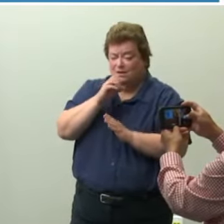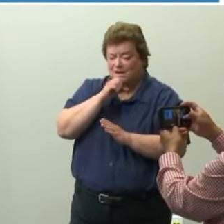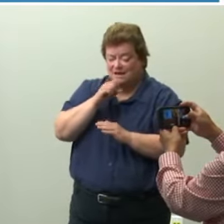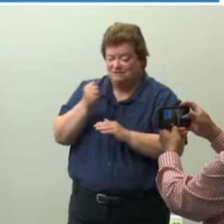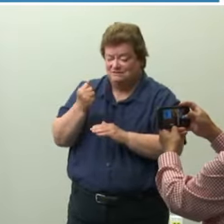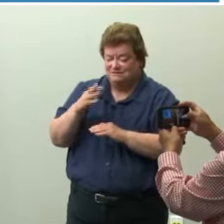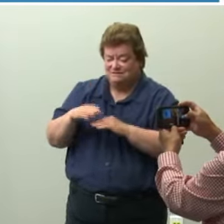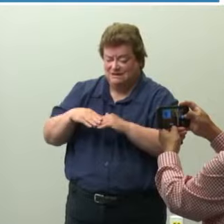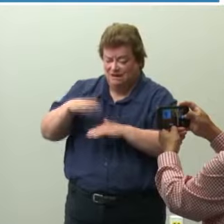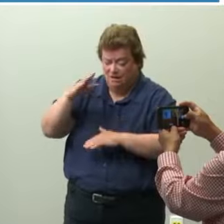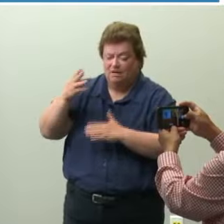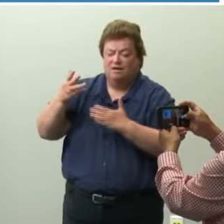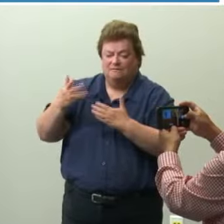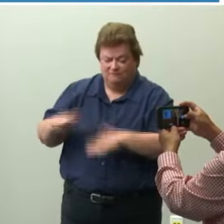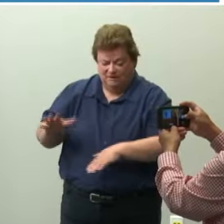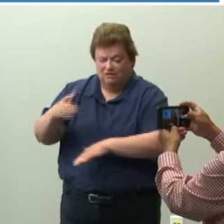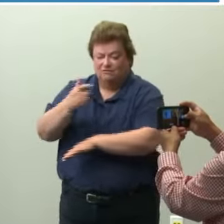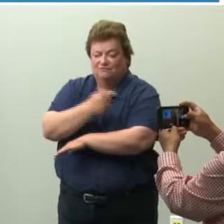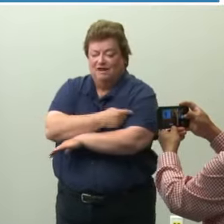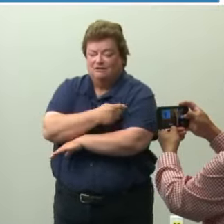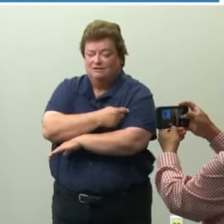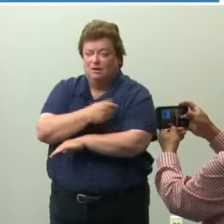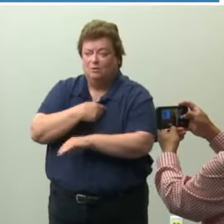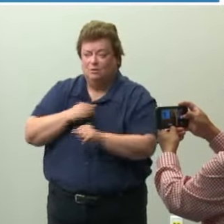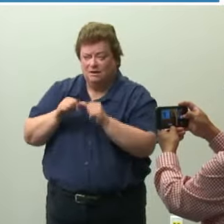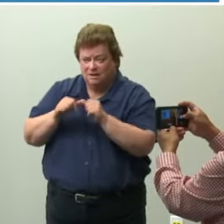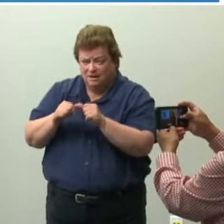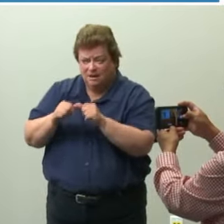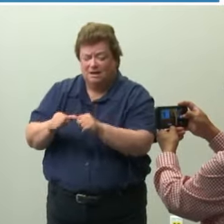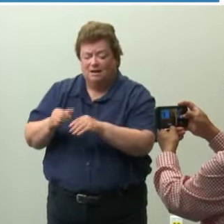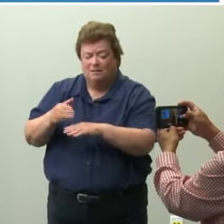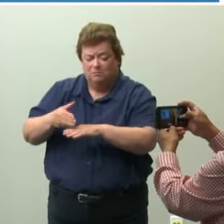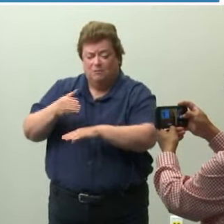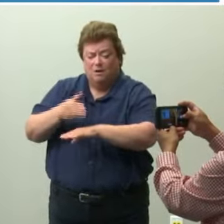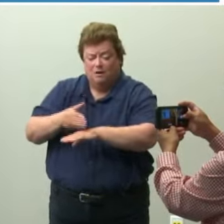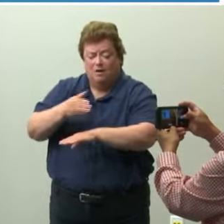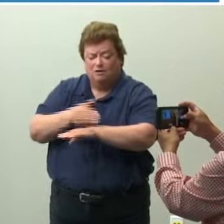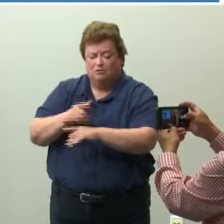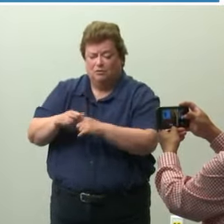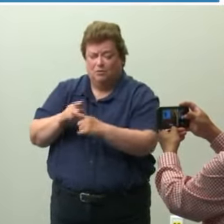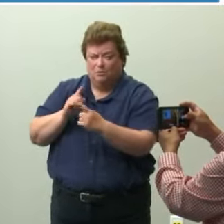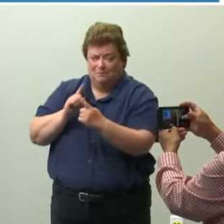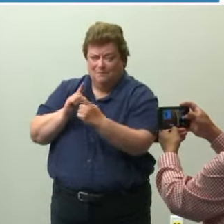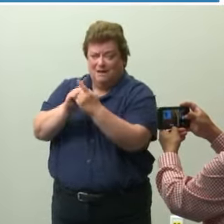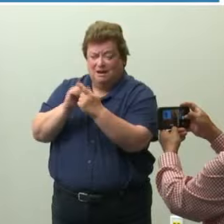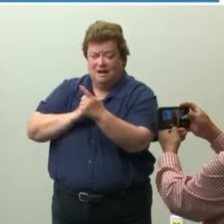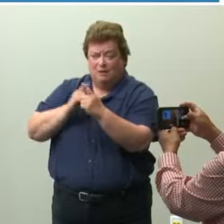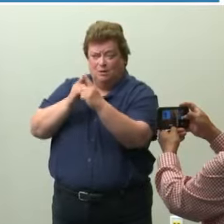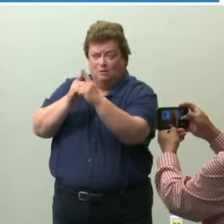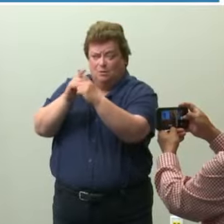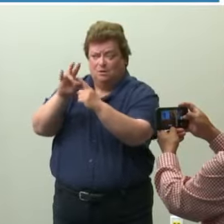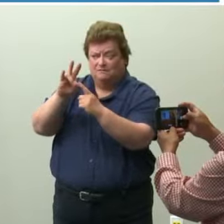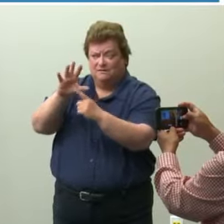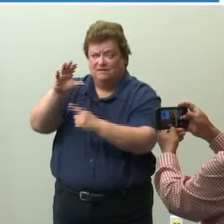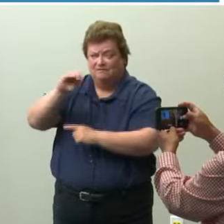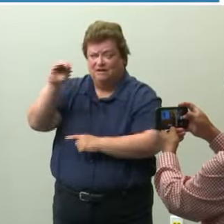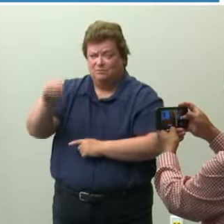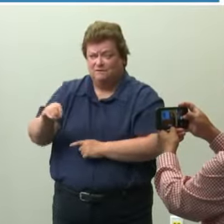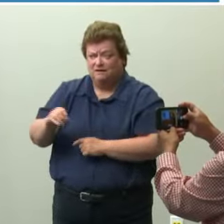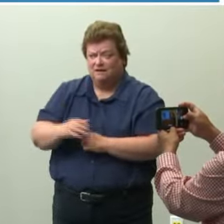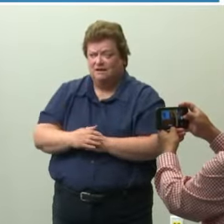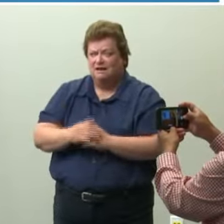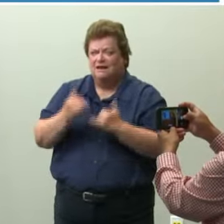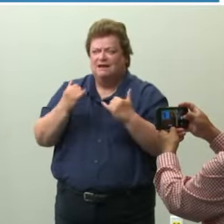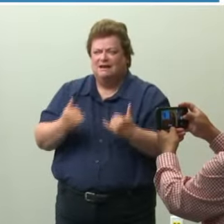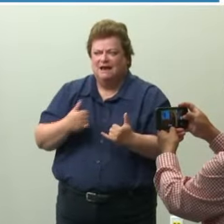fully vaccinated. We're making steady progress and getting closer to our goal of 75%. Now